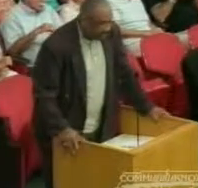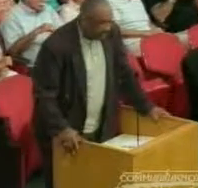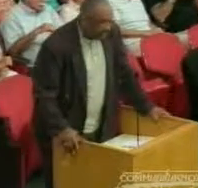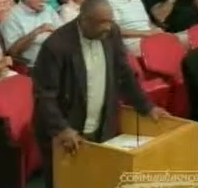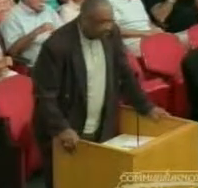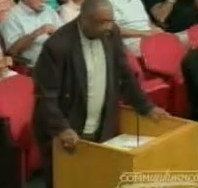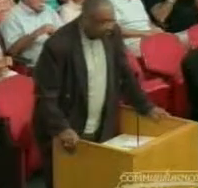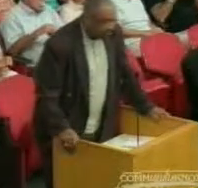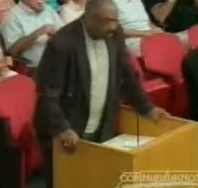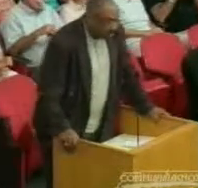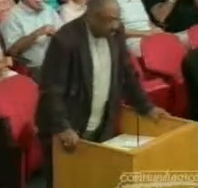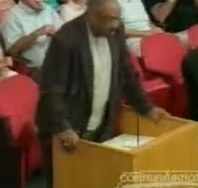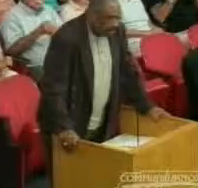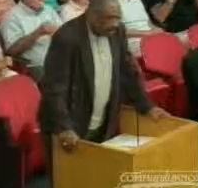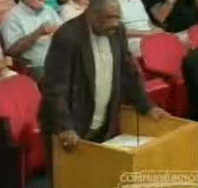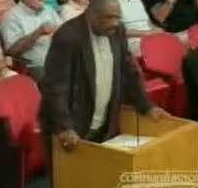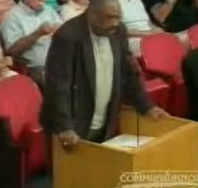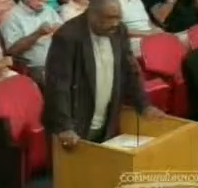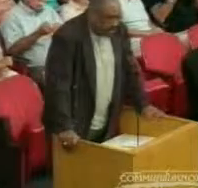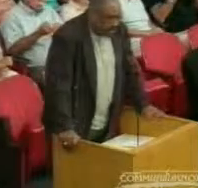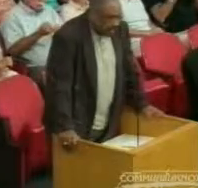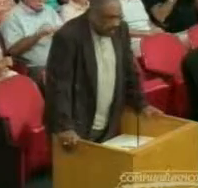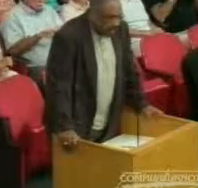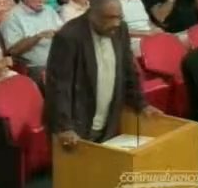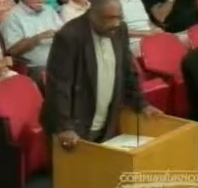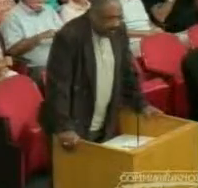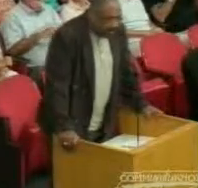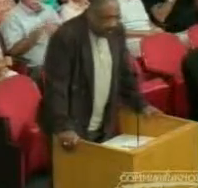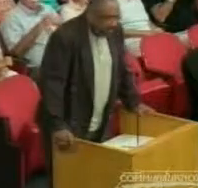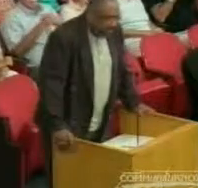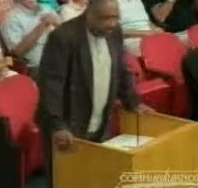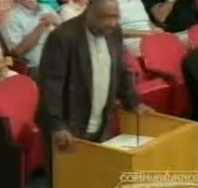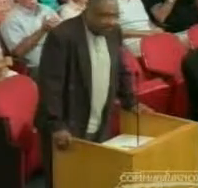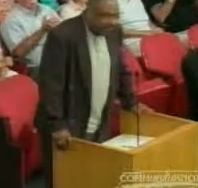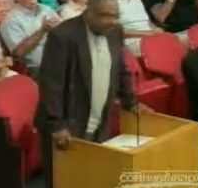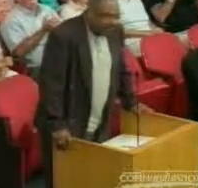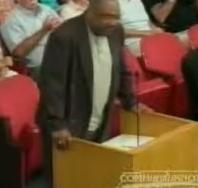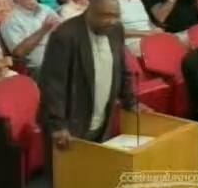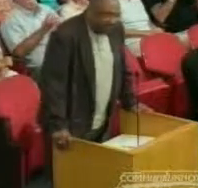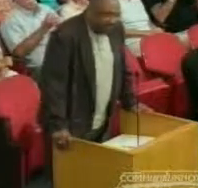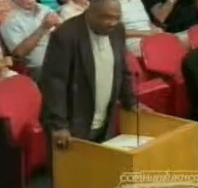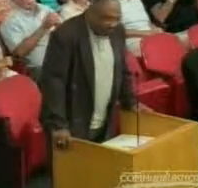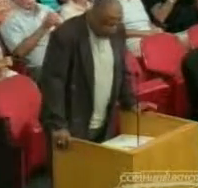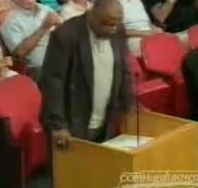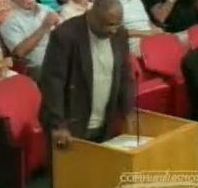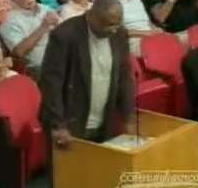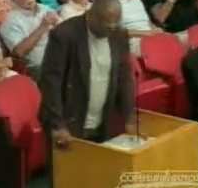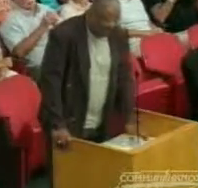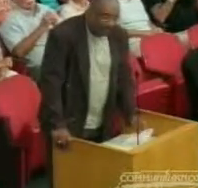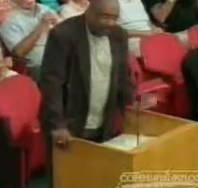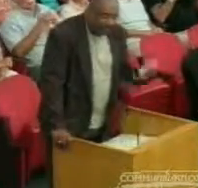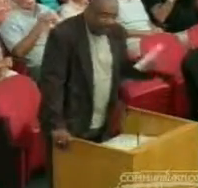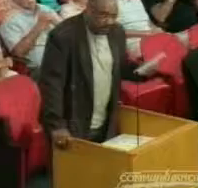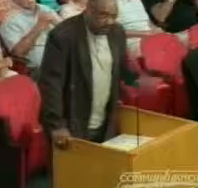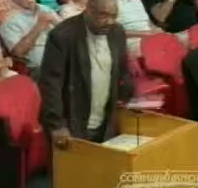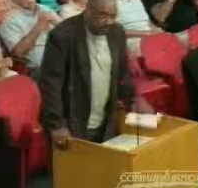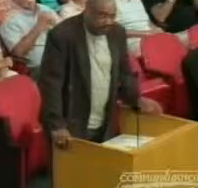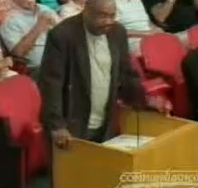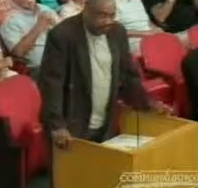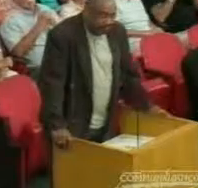I'm responding. And responding to you because it says you didn't fund my salary. So I look at it this way.